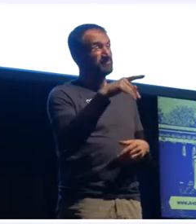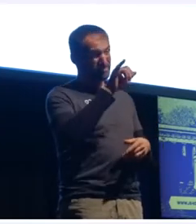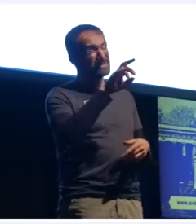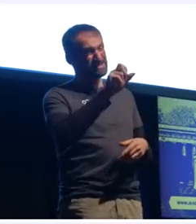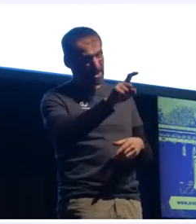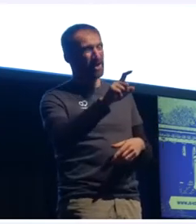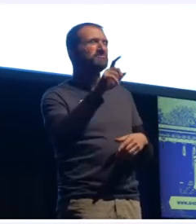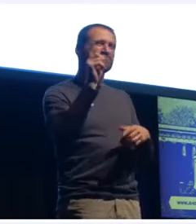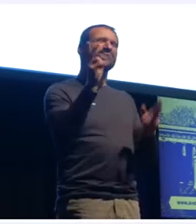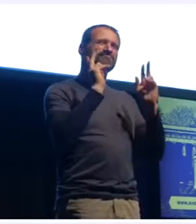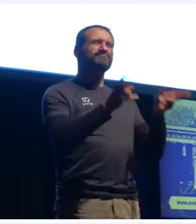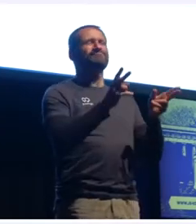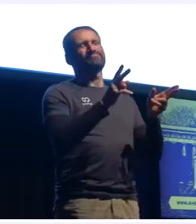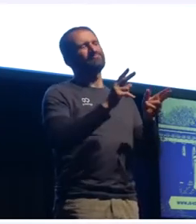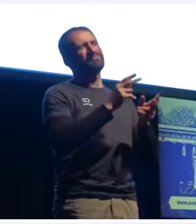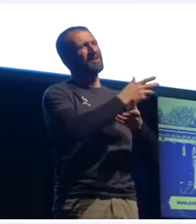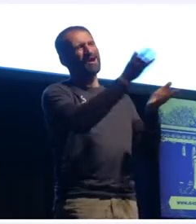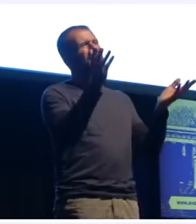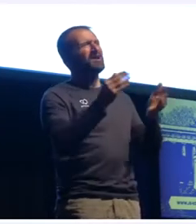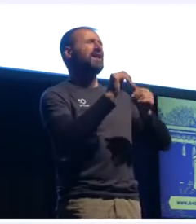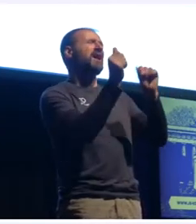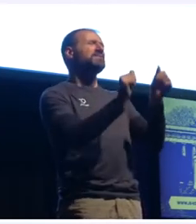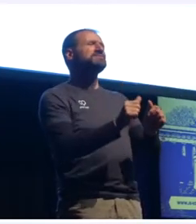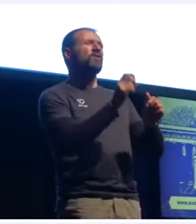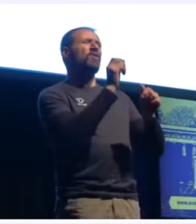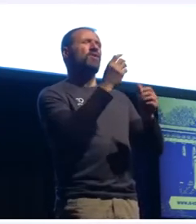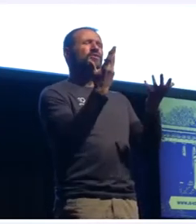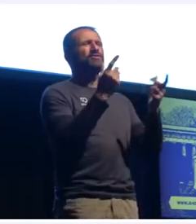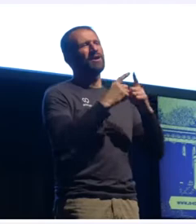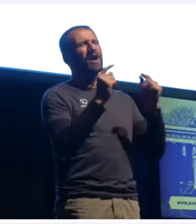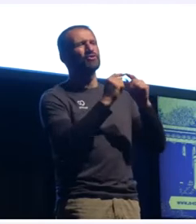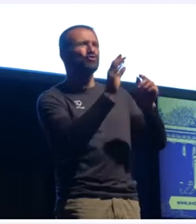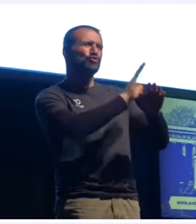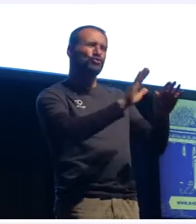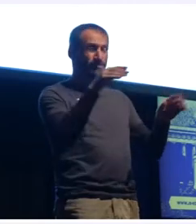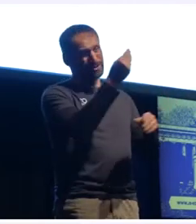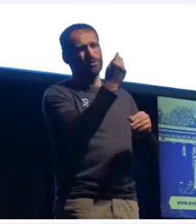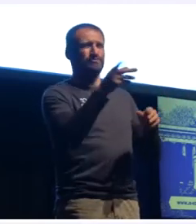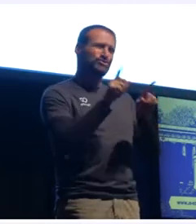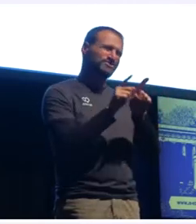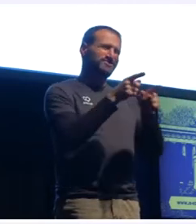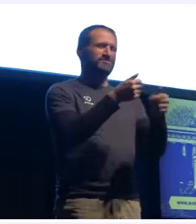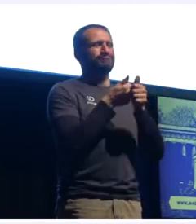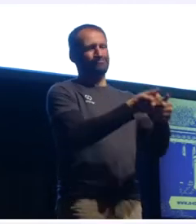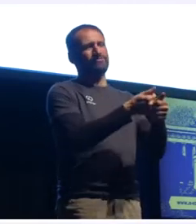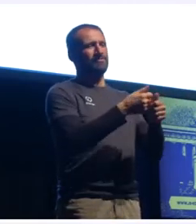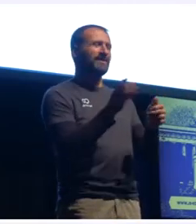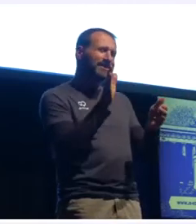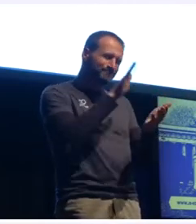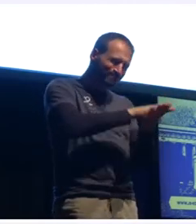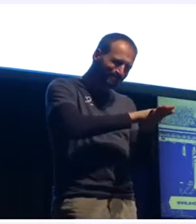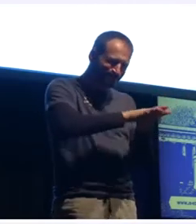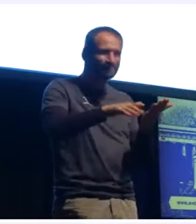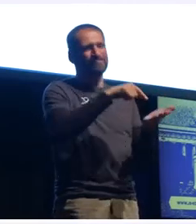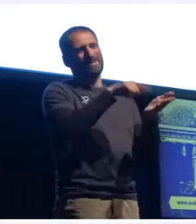animator knows. It's called the Pixar prompt. It goes a little something like this, and it's completely based on this Kisho Tenketsu concept. So